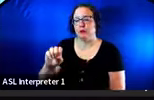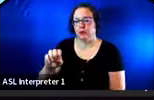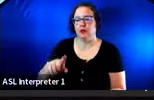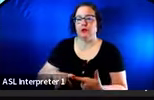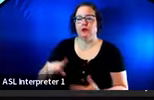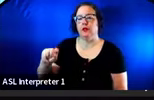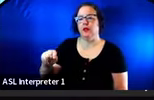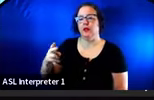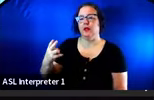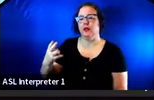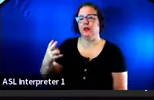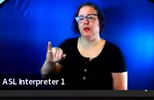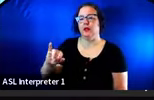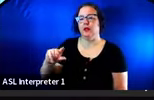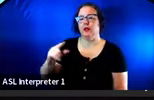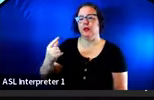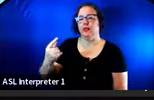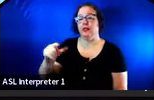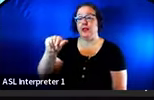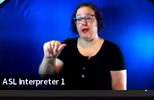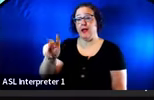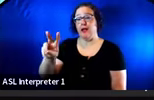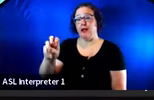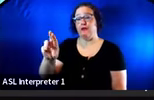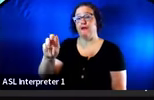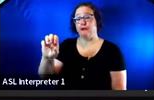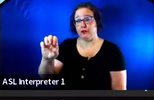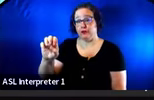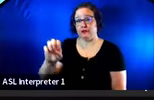Thingiverse, there's an A in the middle of it, and then printables.com.